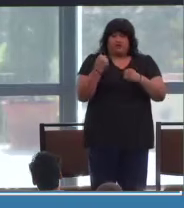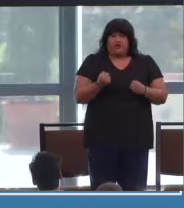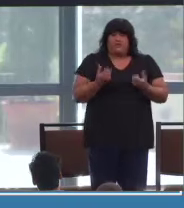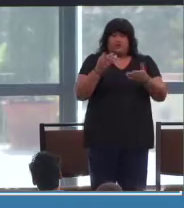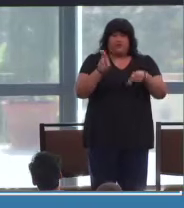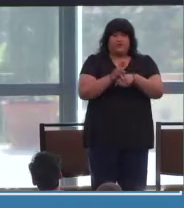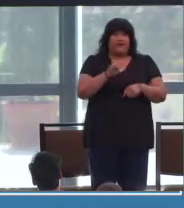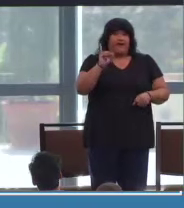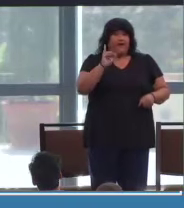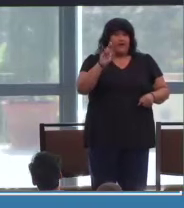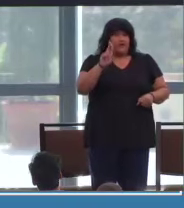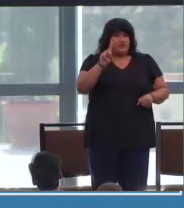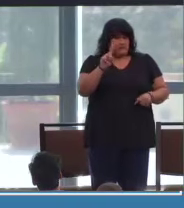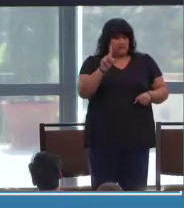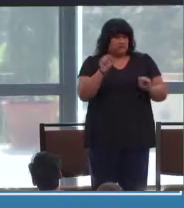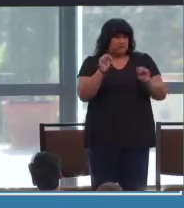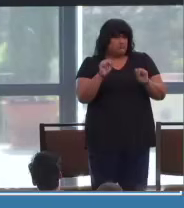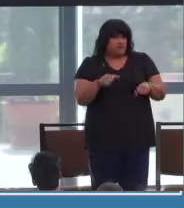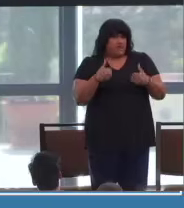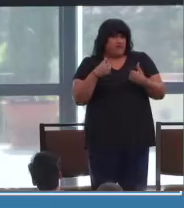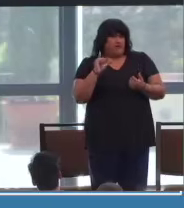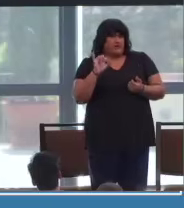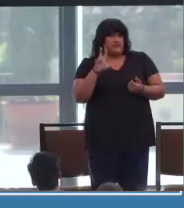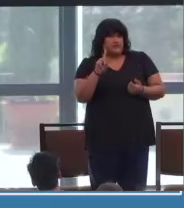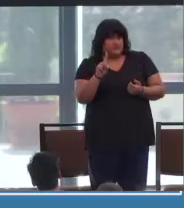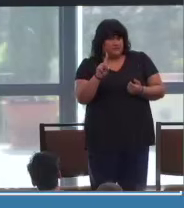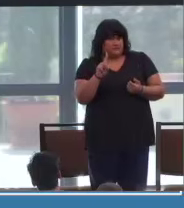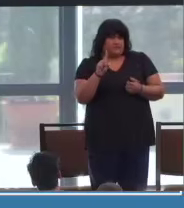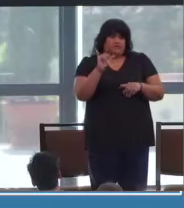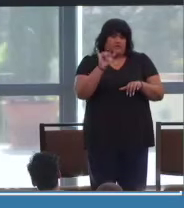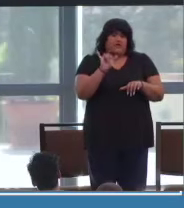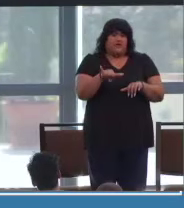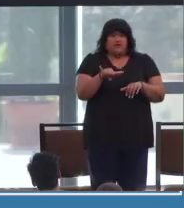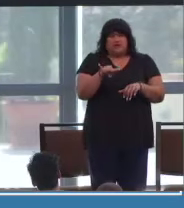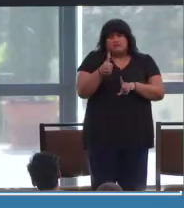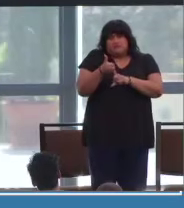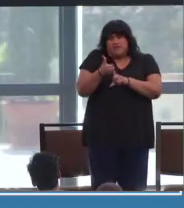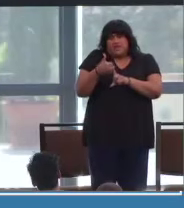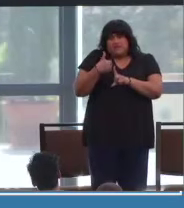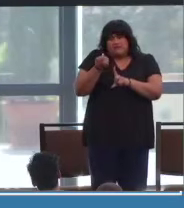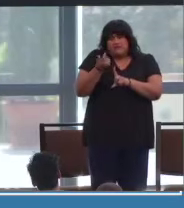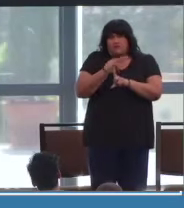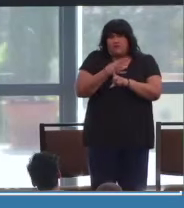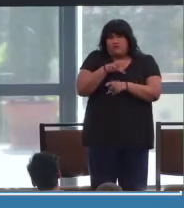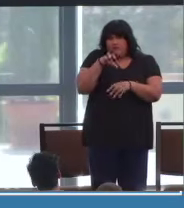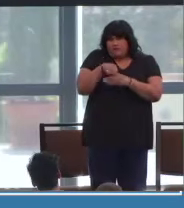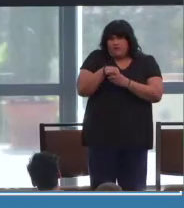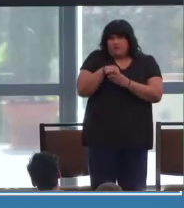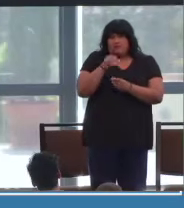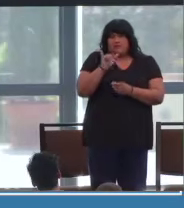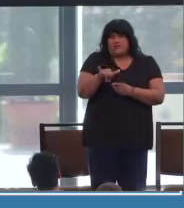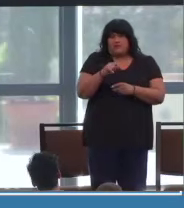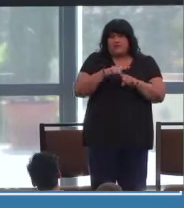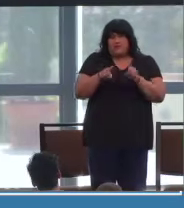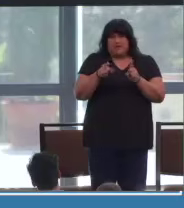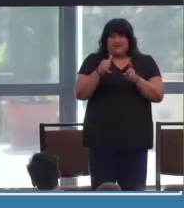and you can have the IUDs. It is considered safe to have the IUDs that do have a little bit of hormone in that IUD, because that mostly